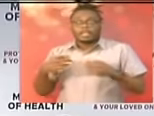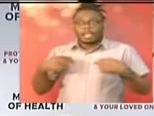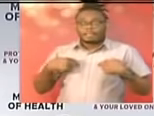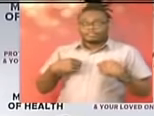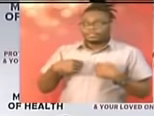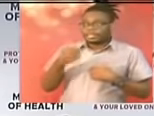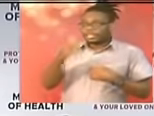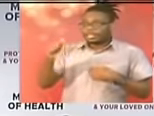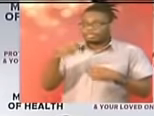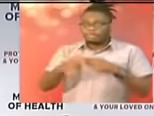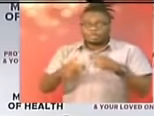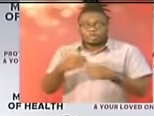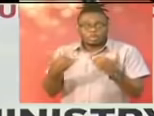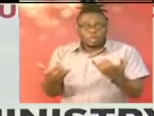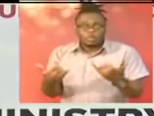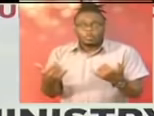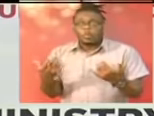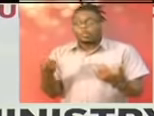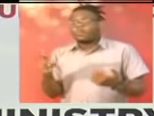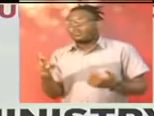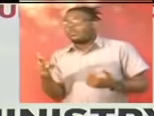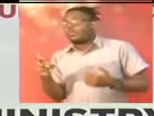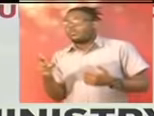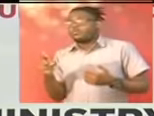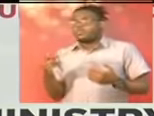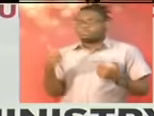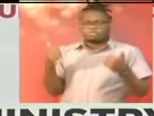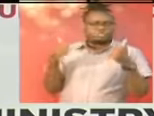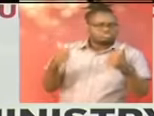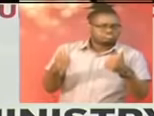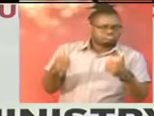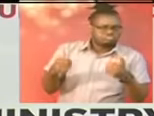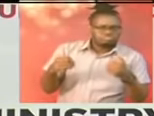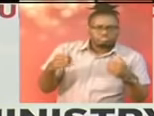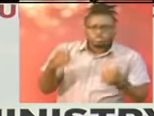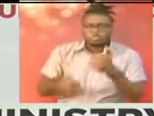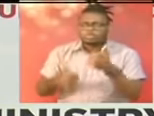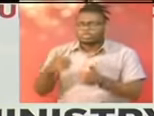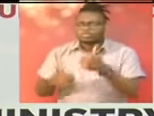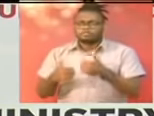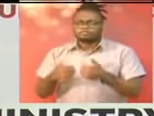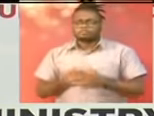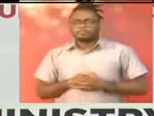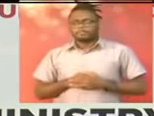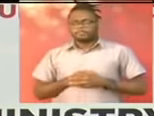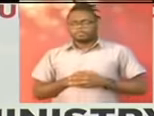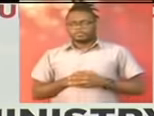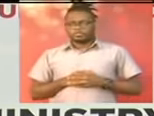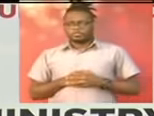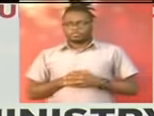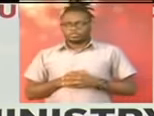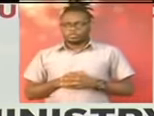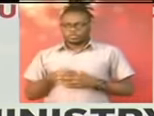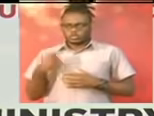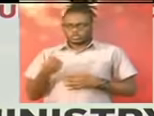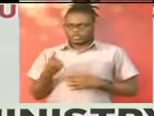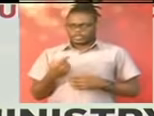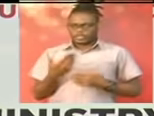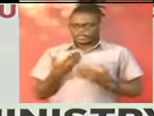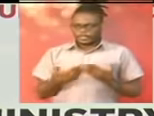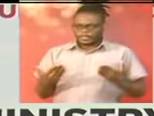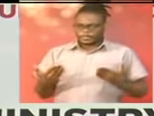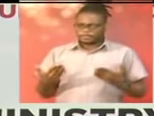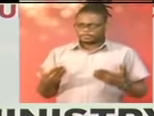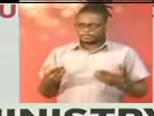for the question, Mr. Bihari. Now, the only thing we can do with respect to vaccine hesitancy anyway is to encourage individuals